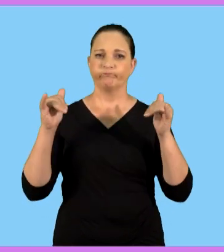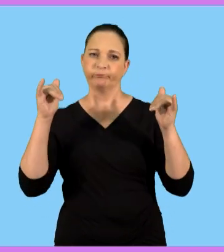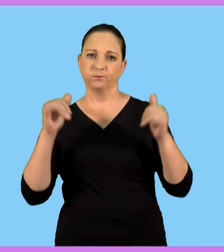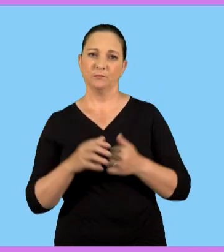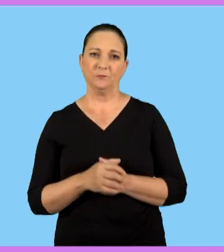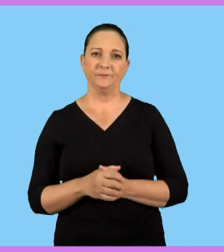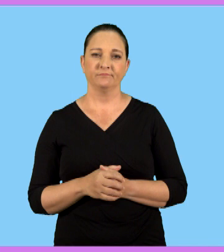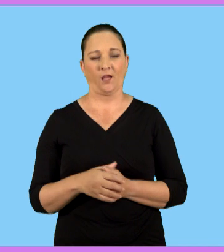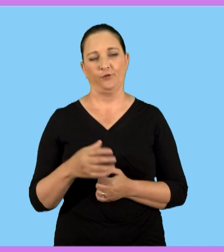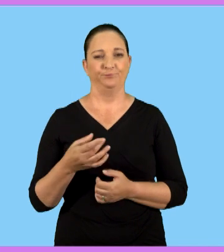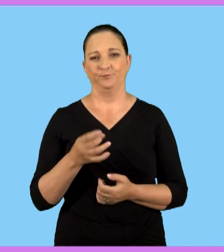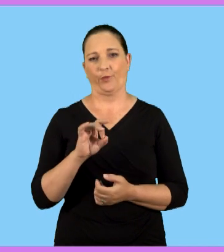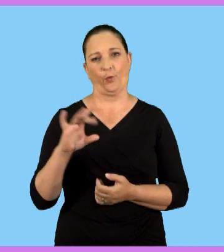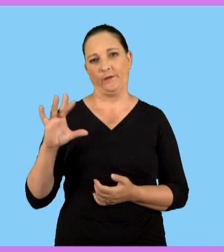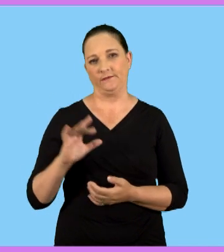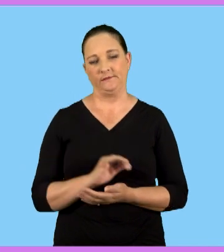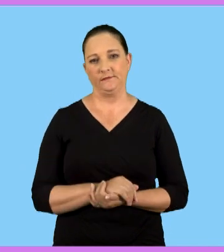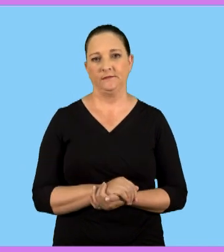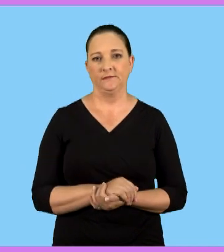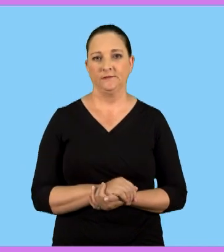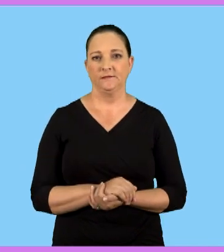Entertainment, occasional.